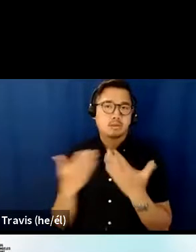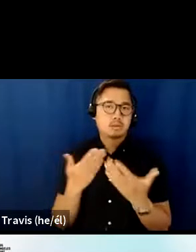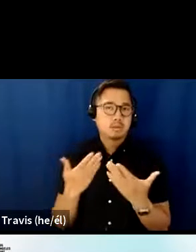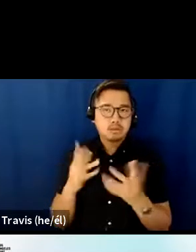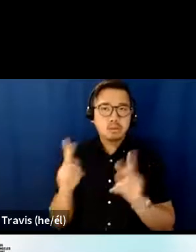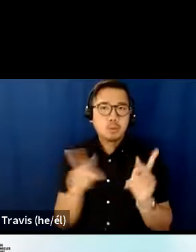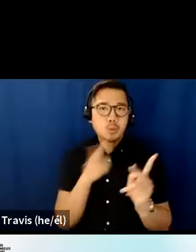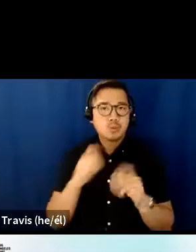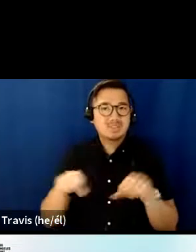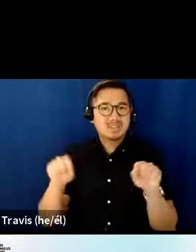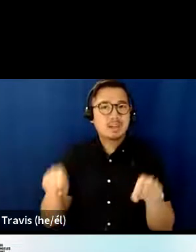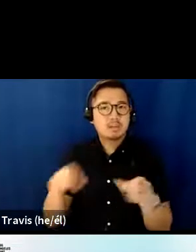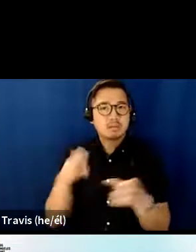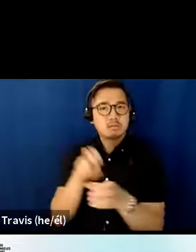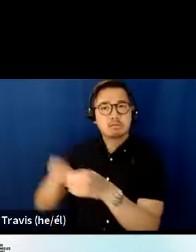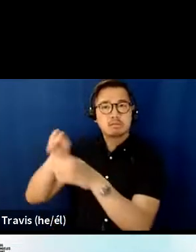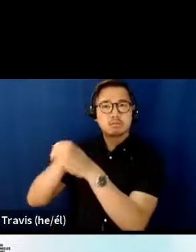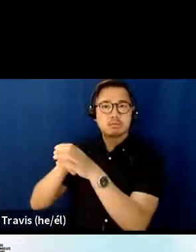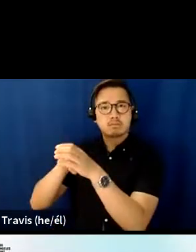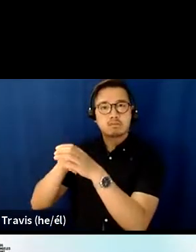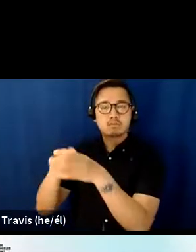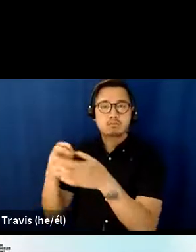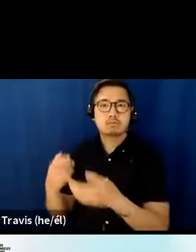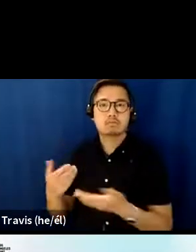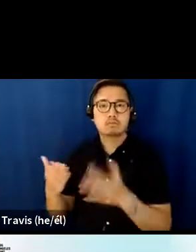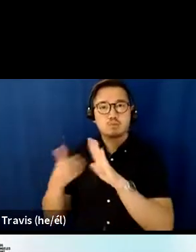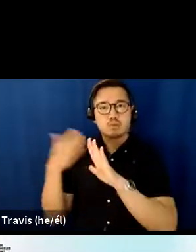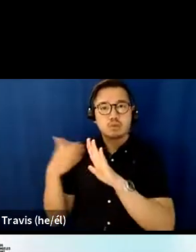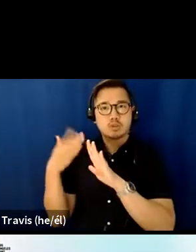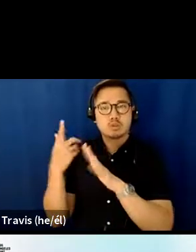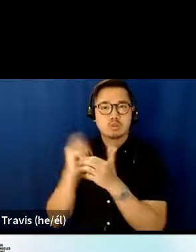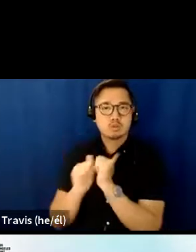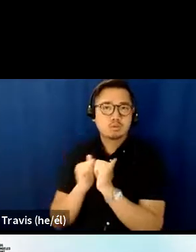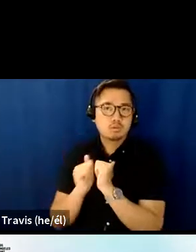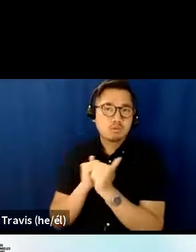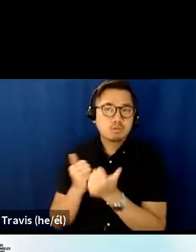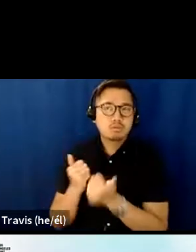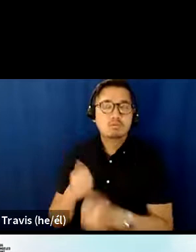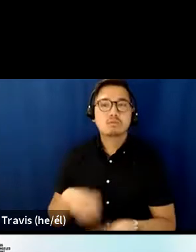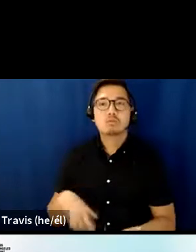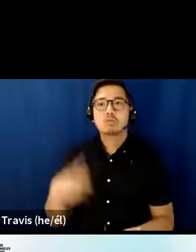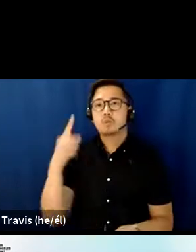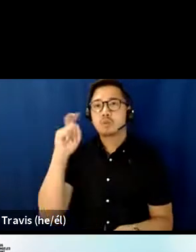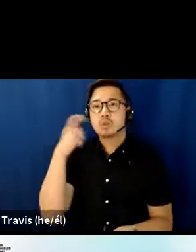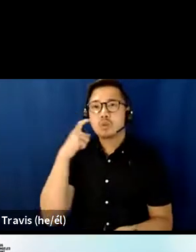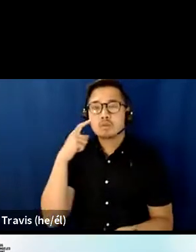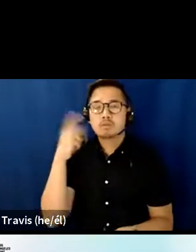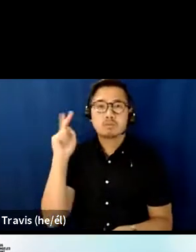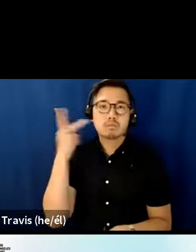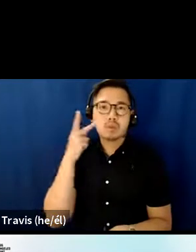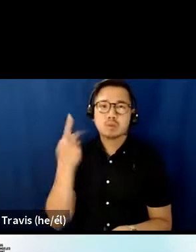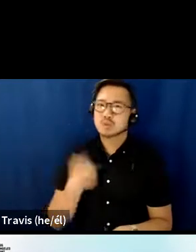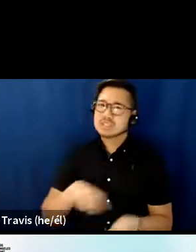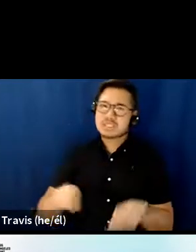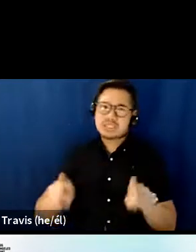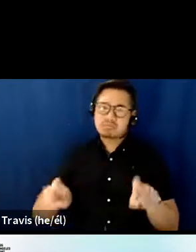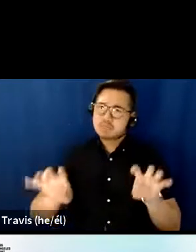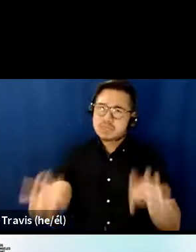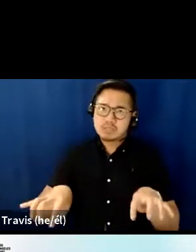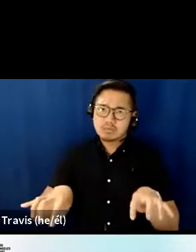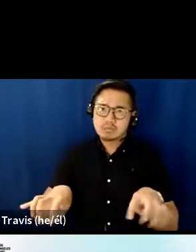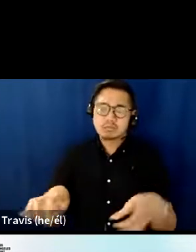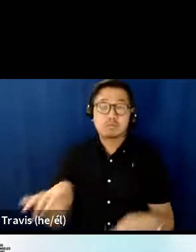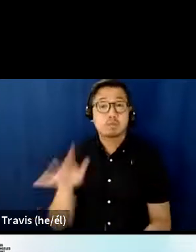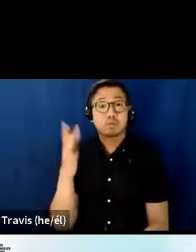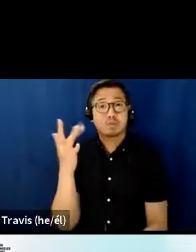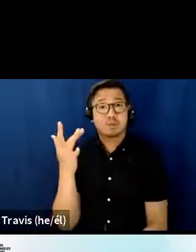who can, to run for office. We need it. Why? Because